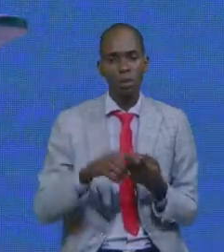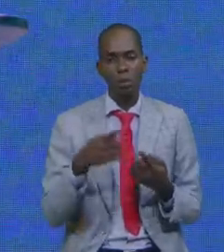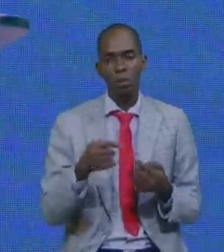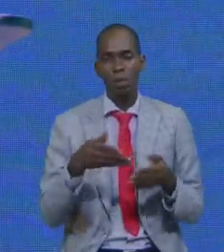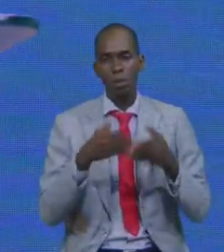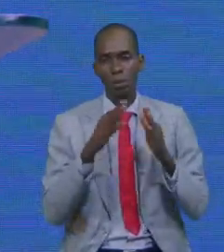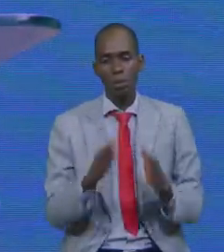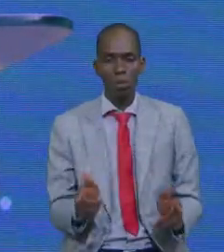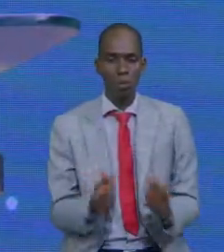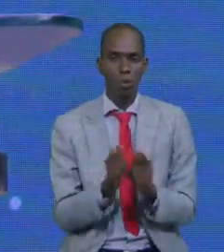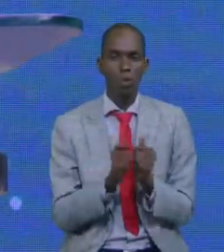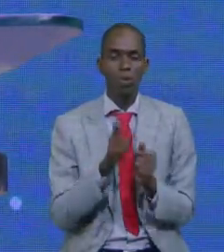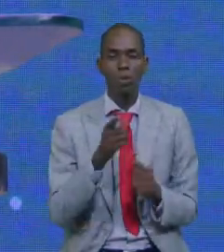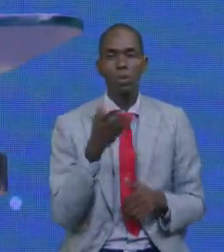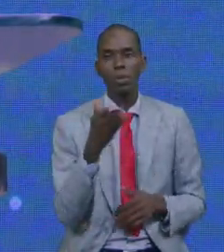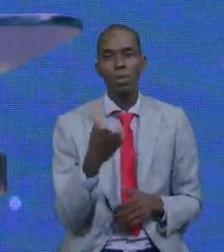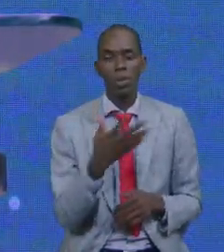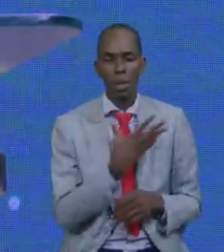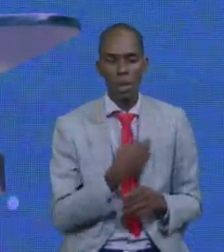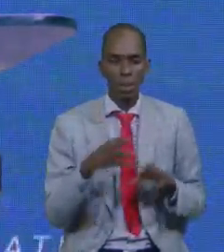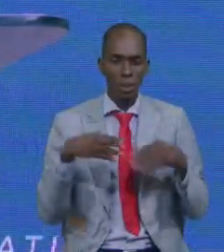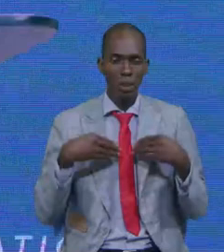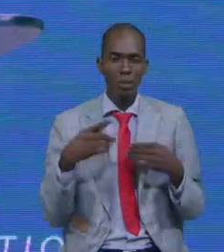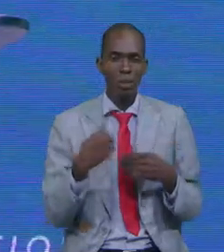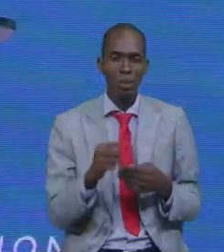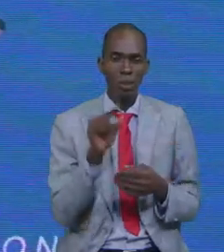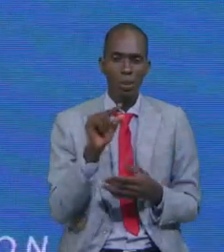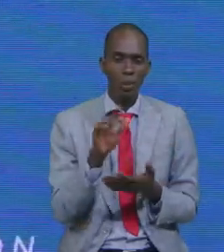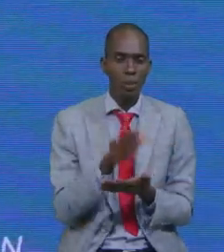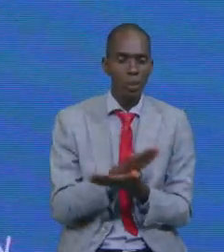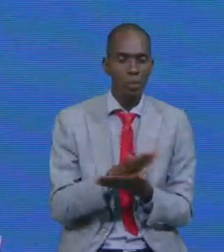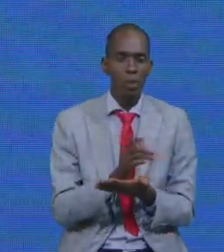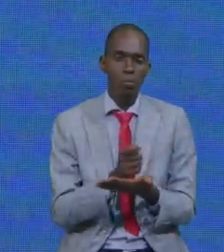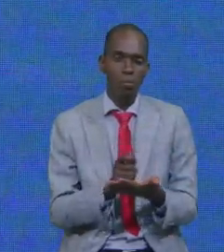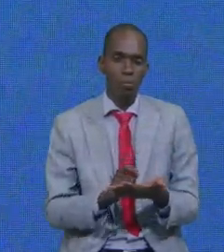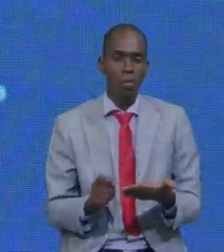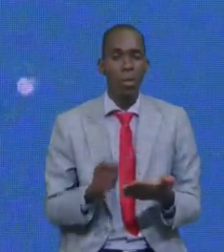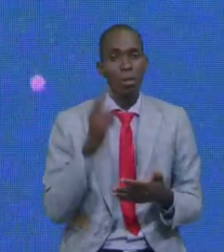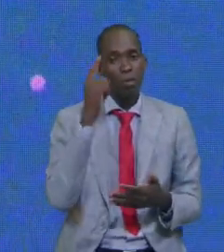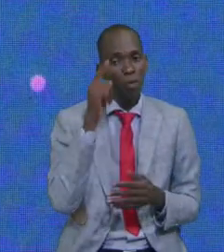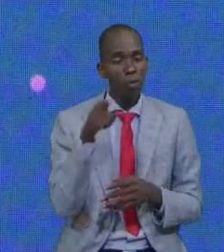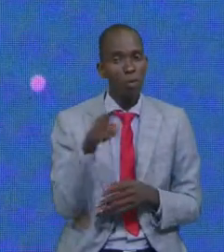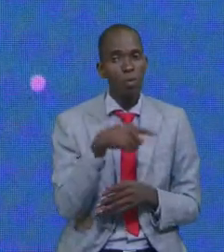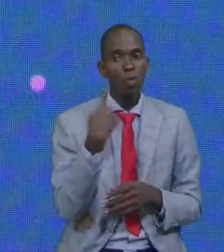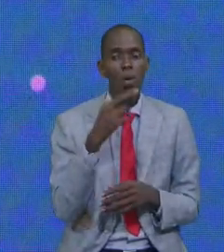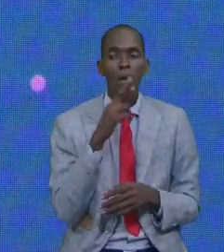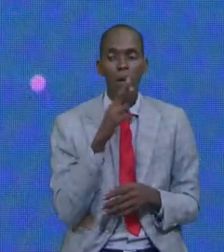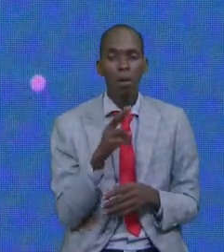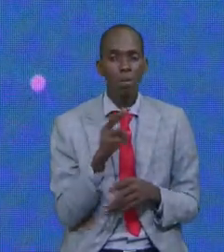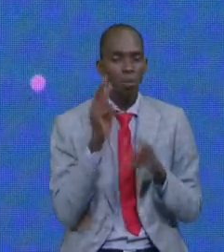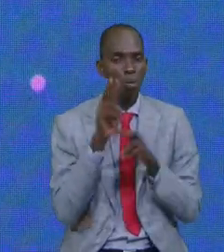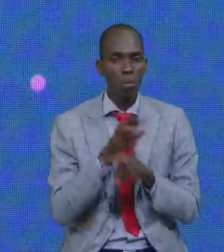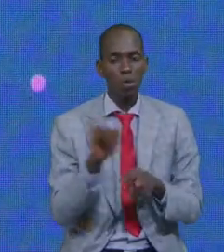to your place there and collect a slip and fill. And for all who are online, if you are giving your life to